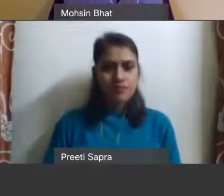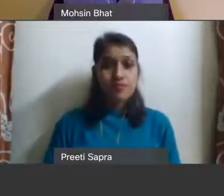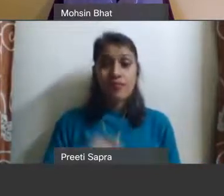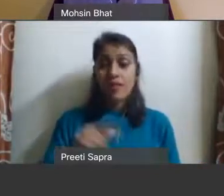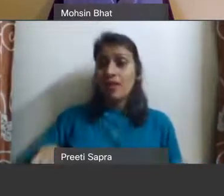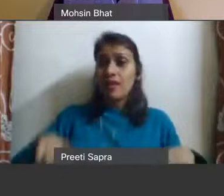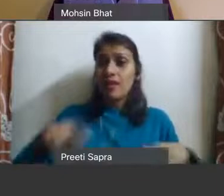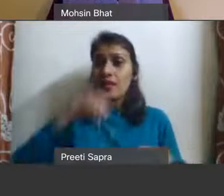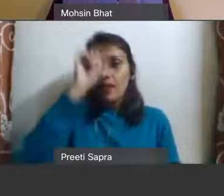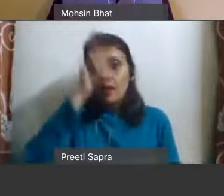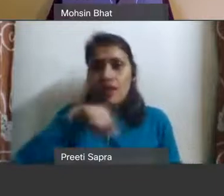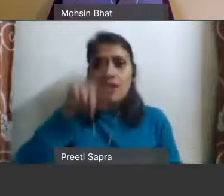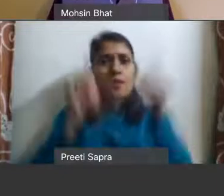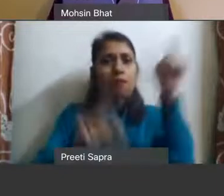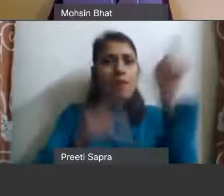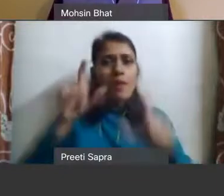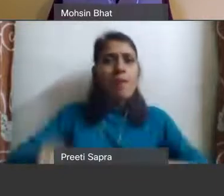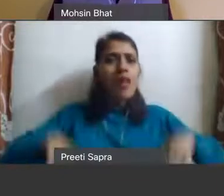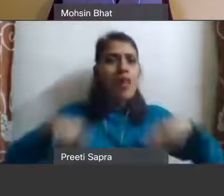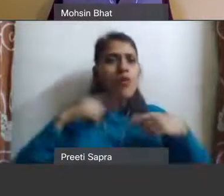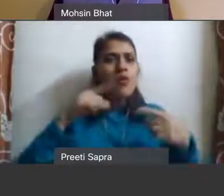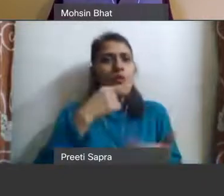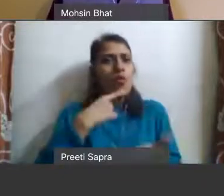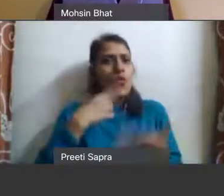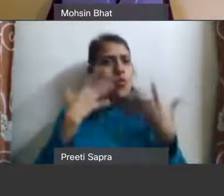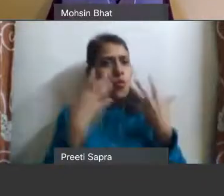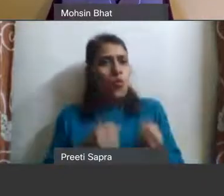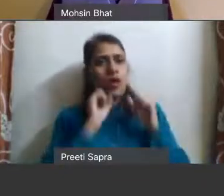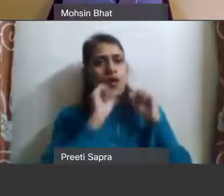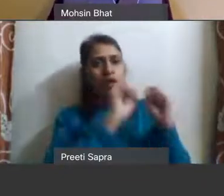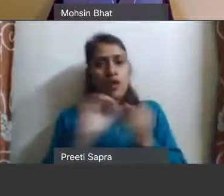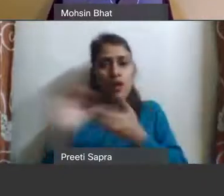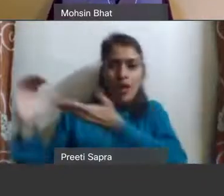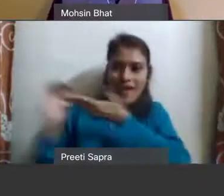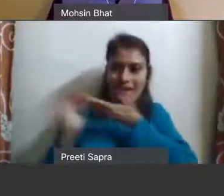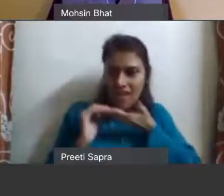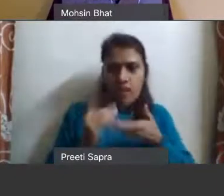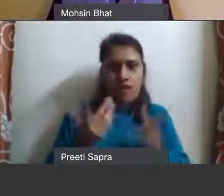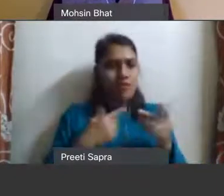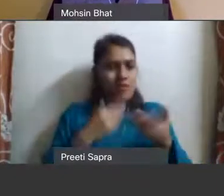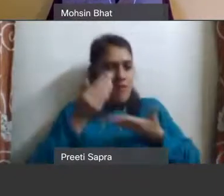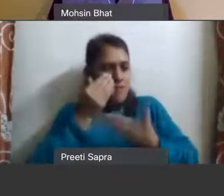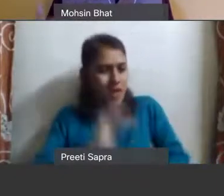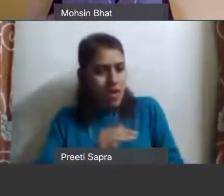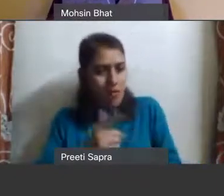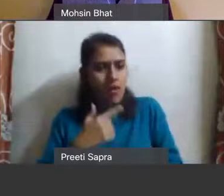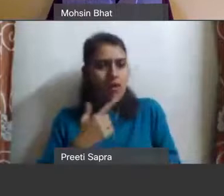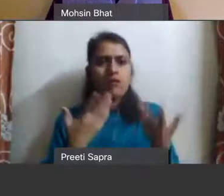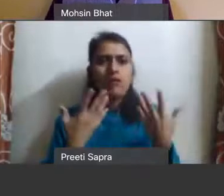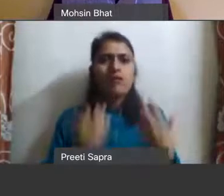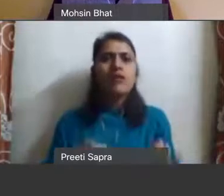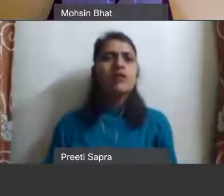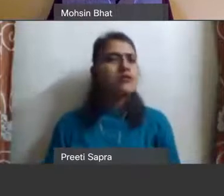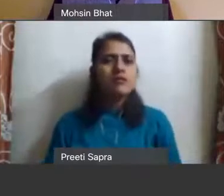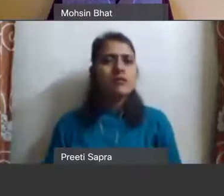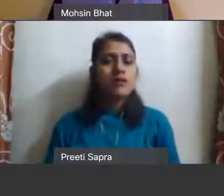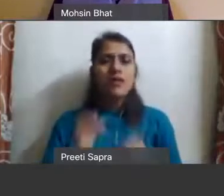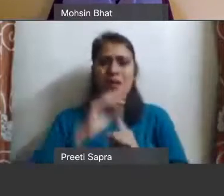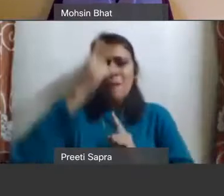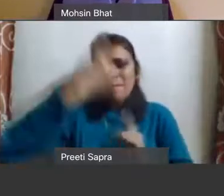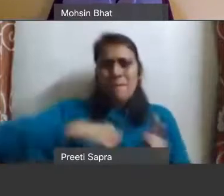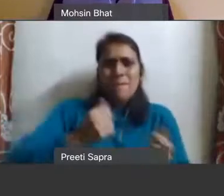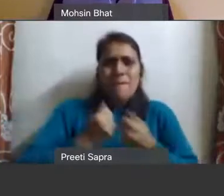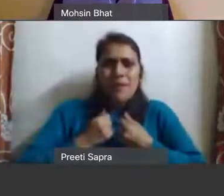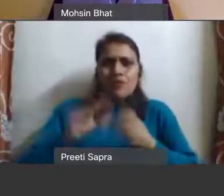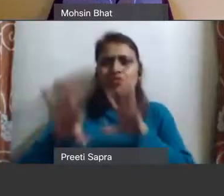Indians as far as their decision of who they want to be married to, who they want to have children with. These are clear privacy concerns